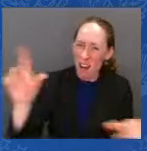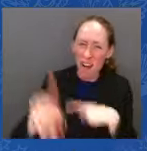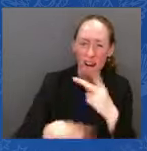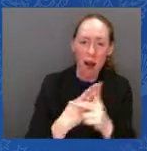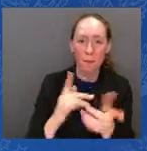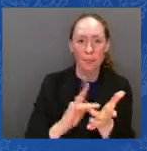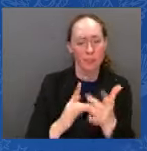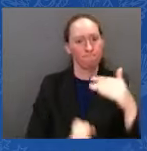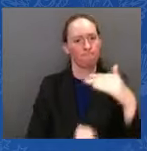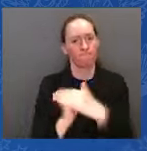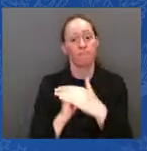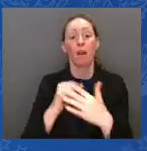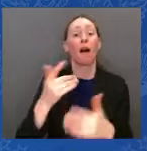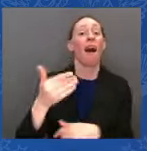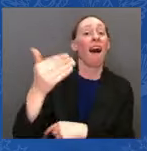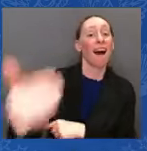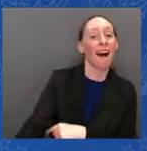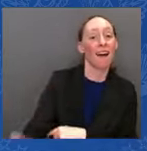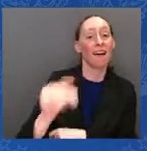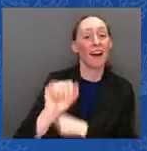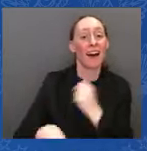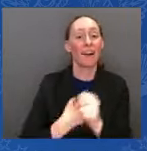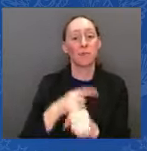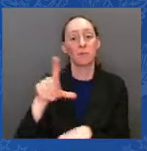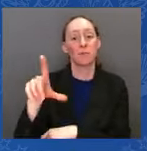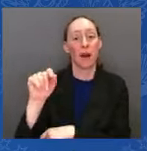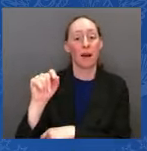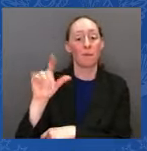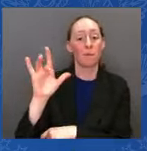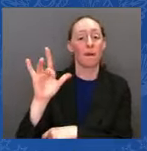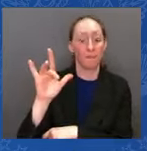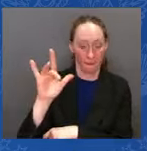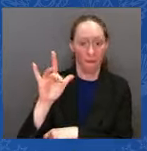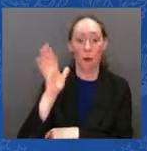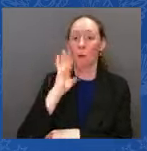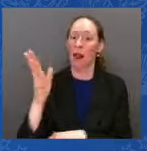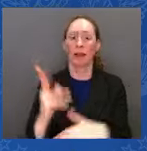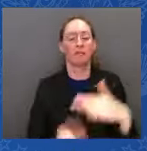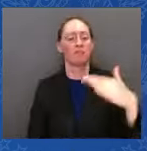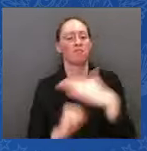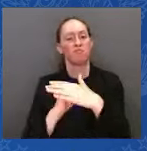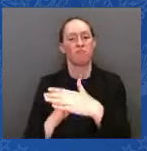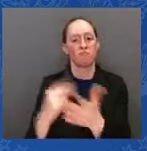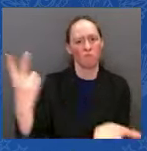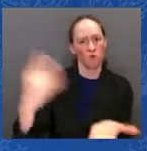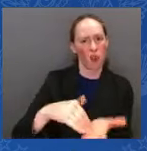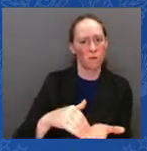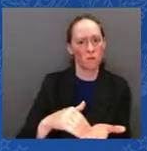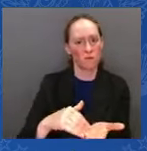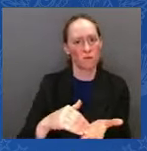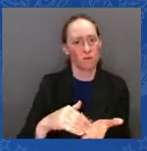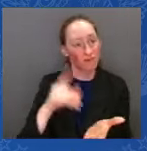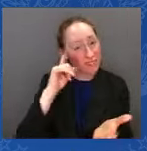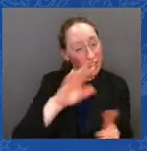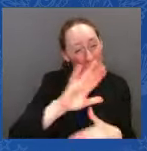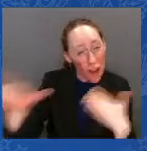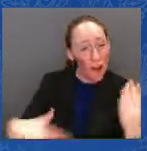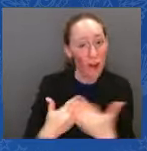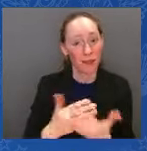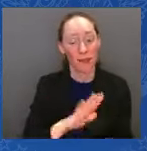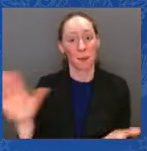2025, they've paid no more than $2,000 for all their drugs. Well, by the way,